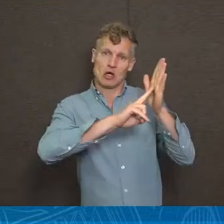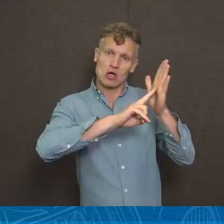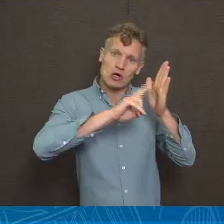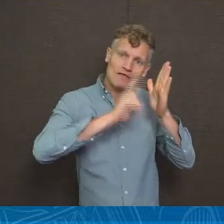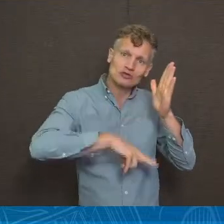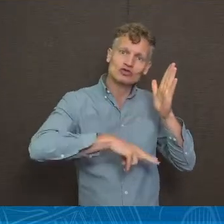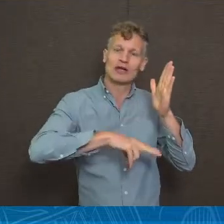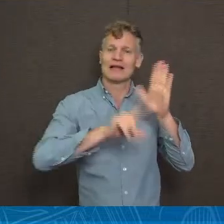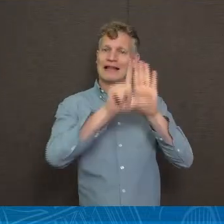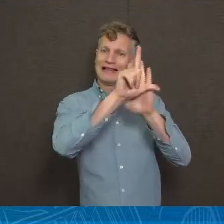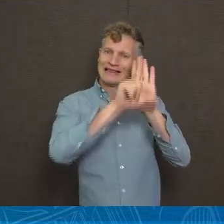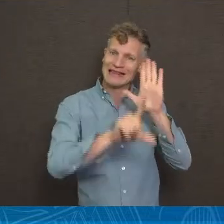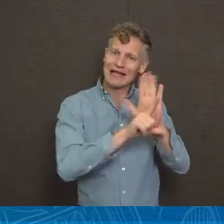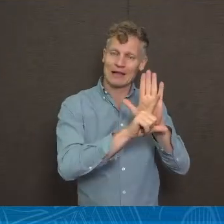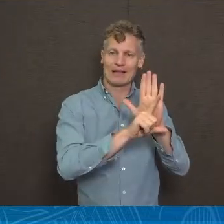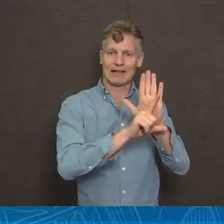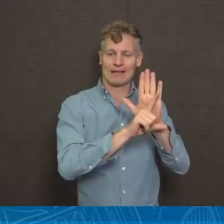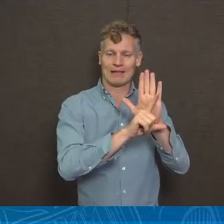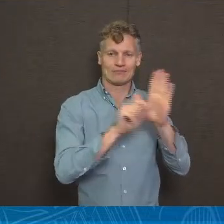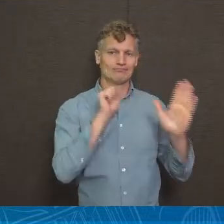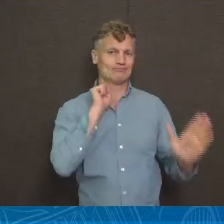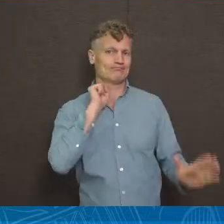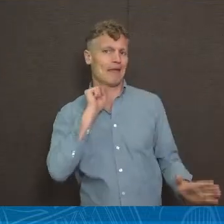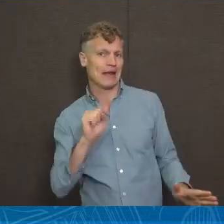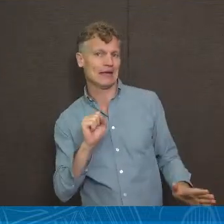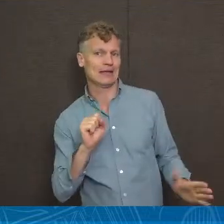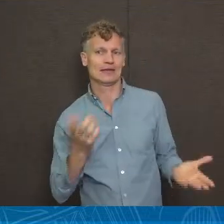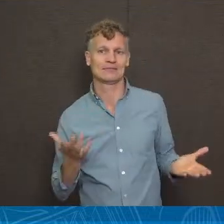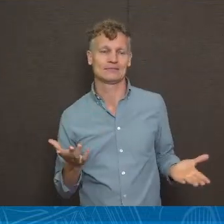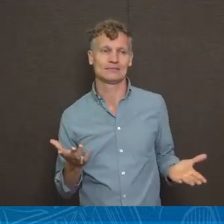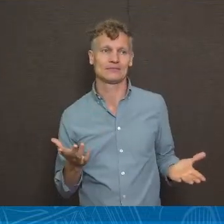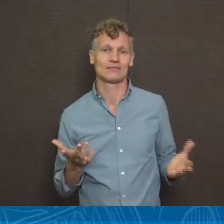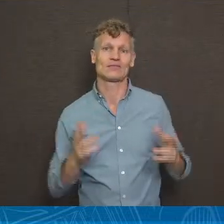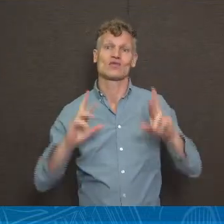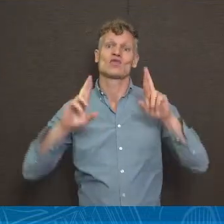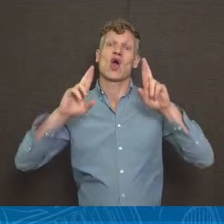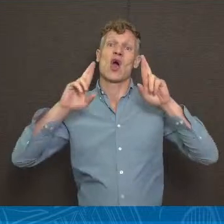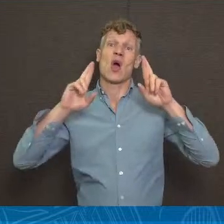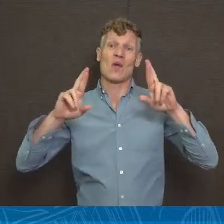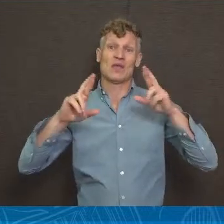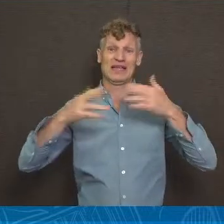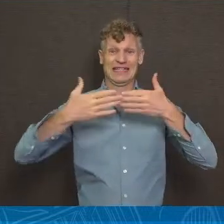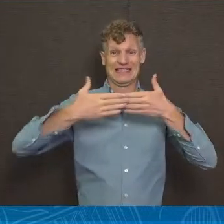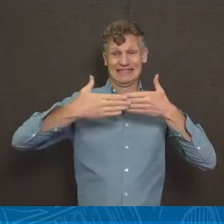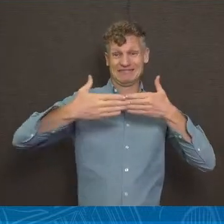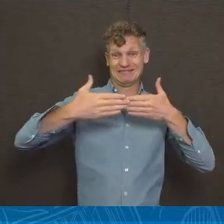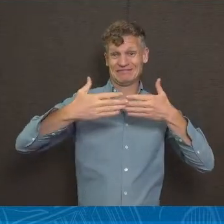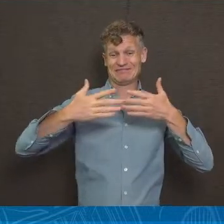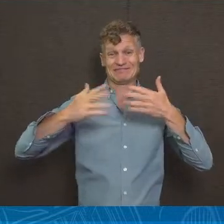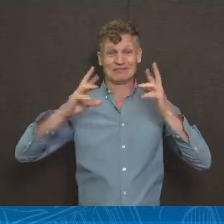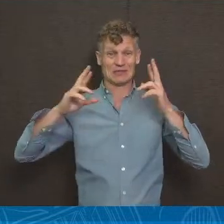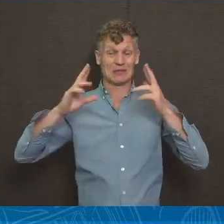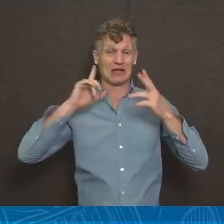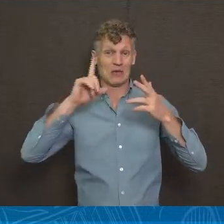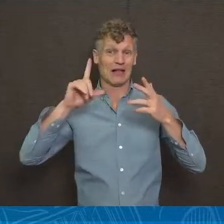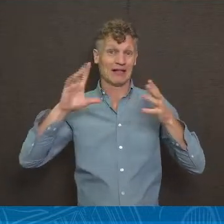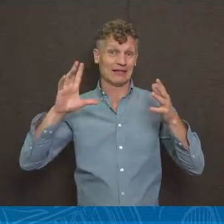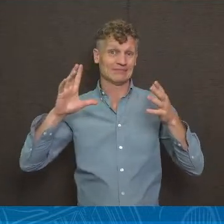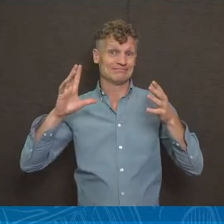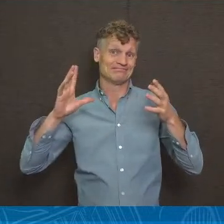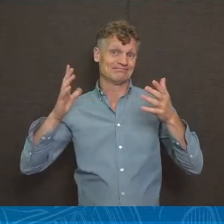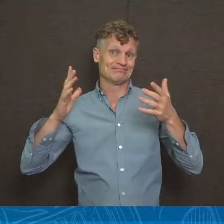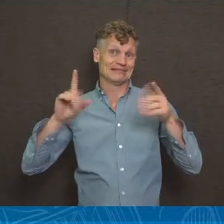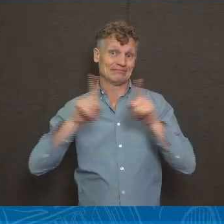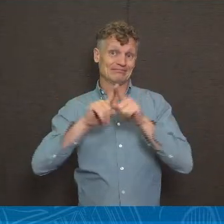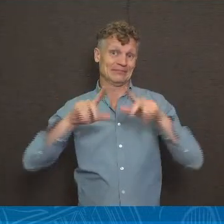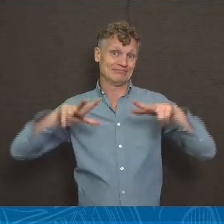event of disasters. And hopefully it will be concluded somewhere within the region. Great. Your surge,